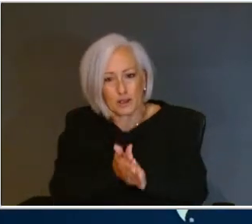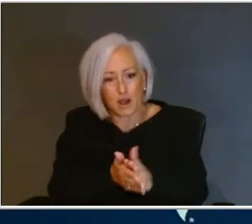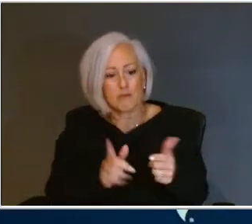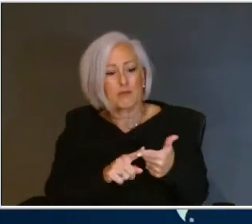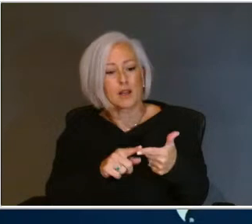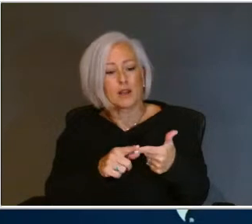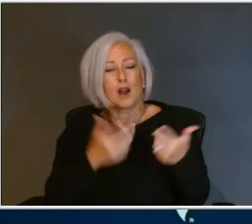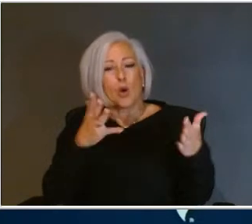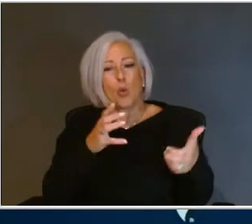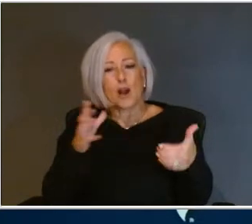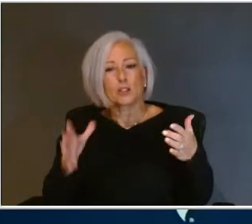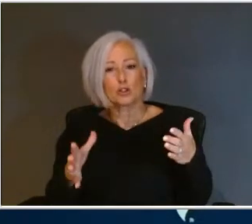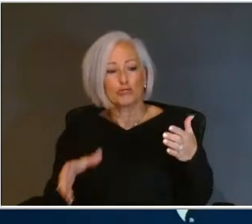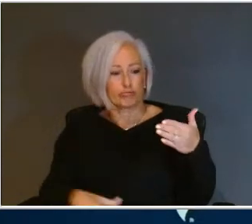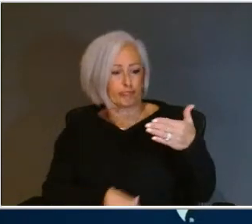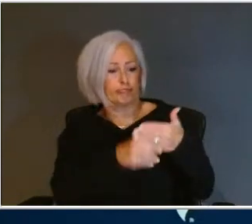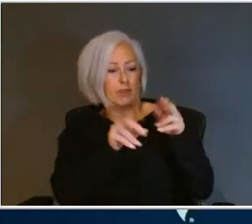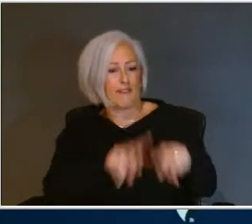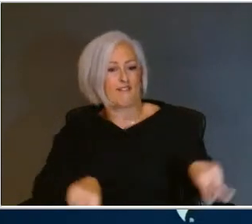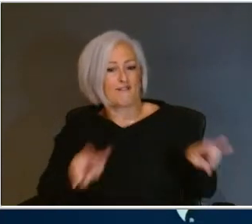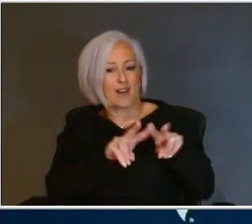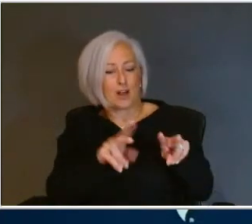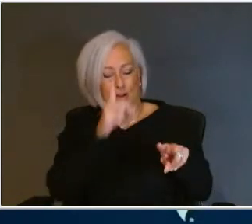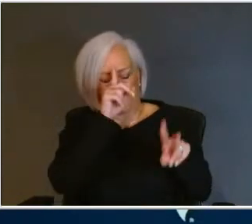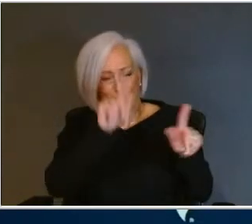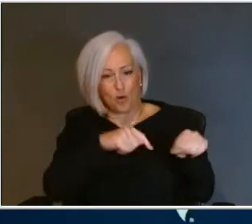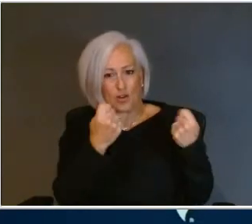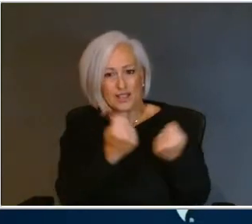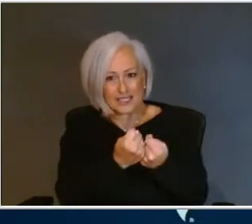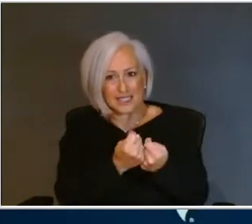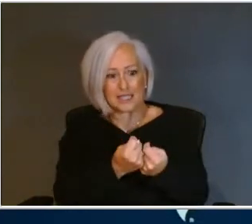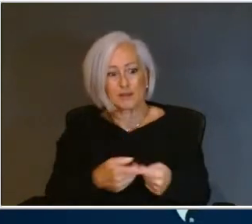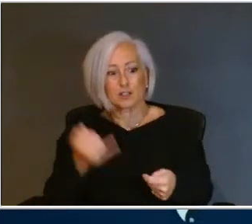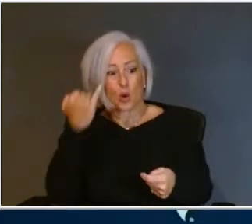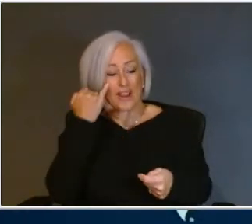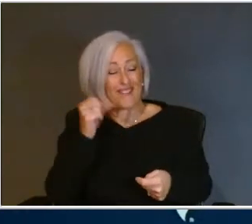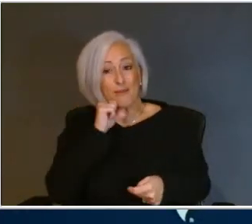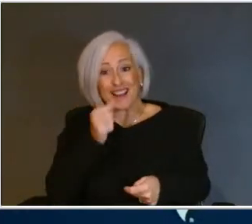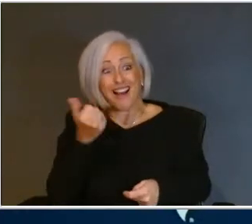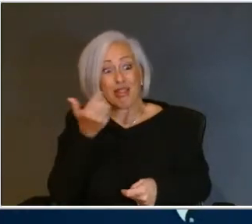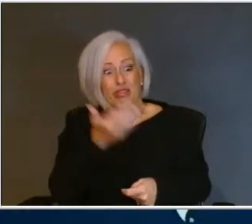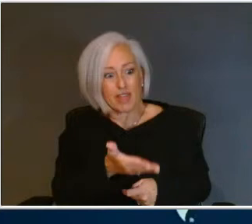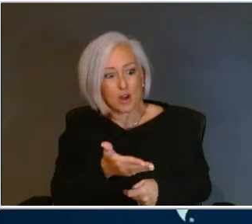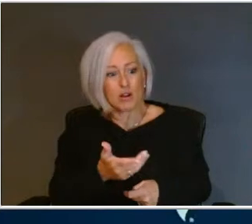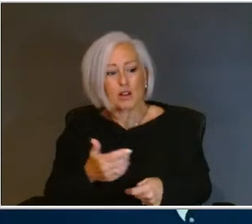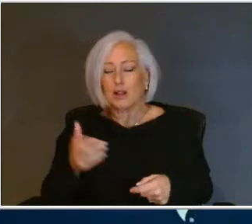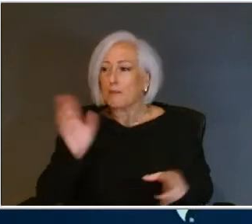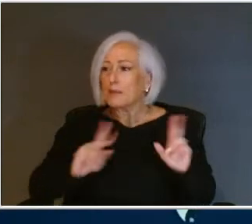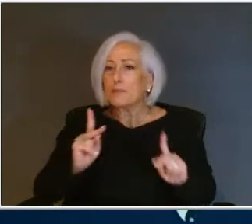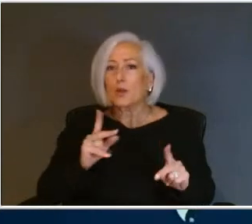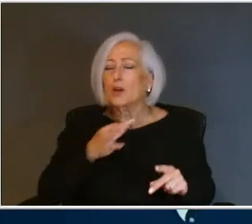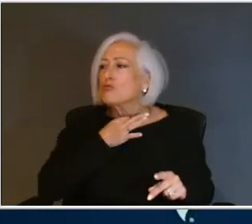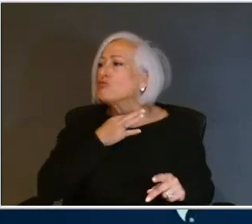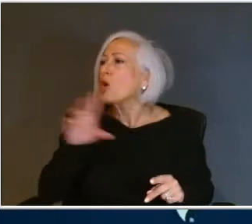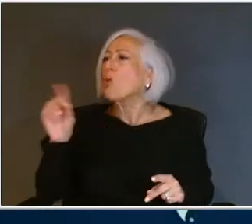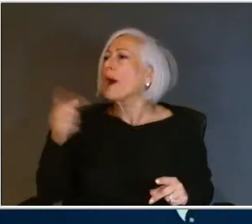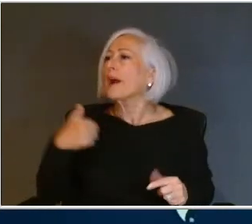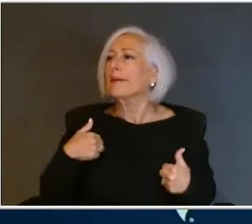when I'm not there, my absence will be felt. I want to be that team-oriented player that's going to do whatever it takes to help the team succeed. In terms of effort,